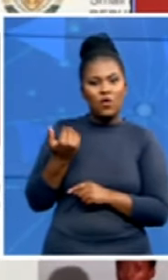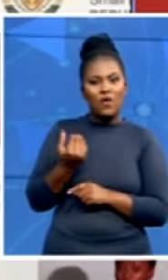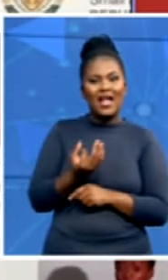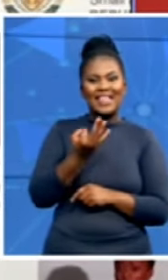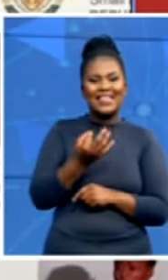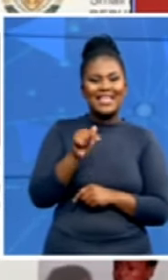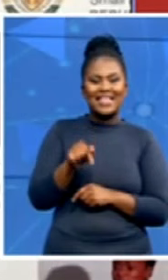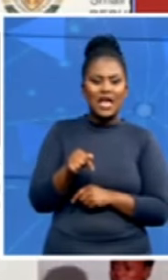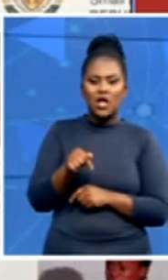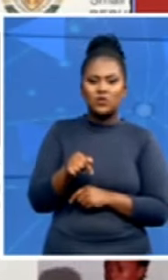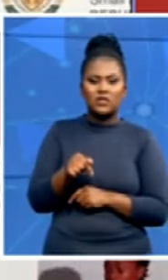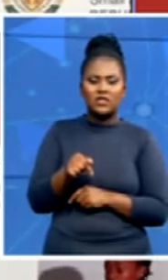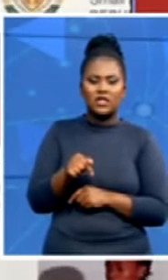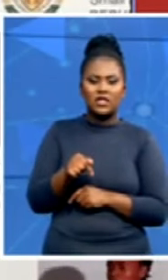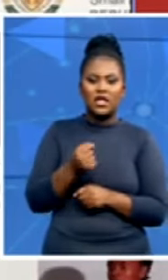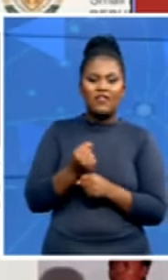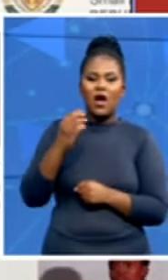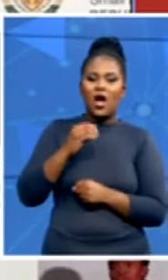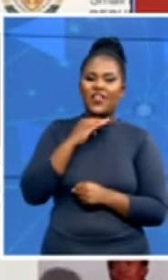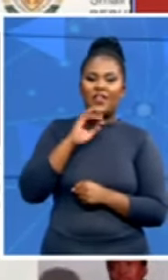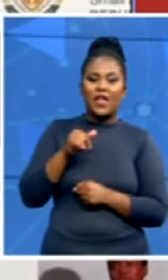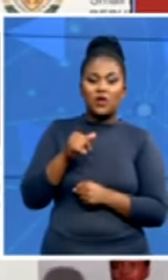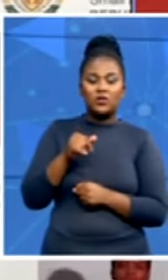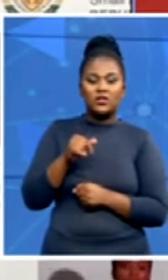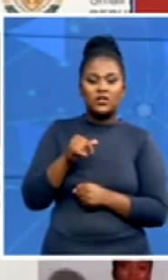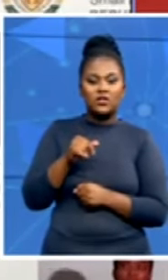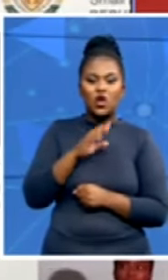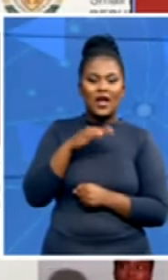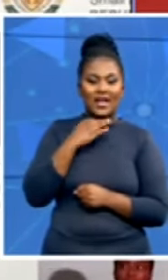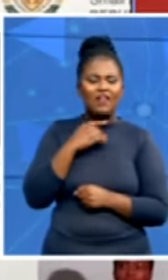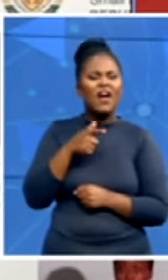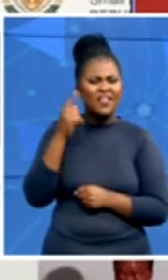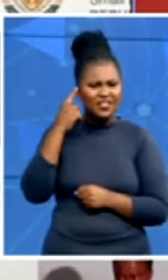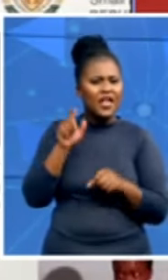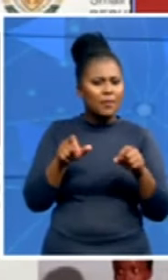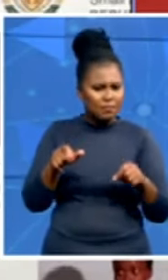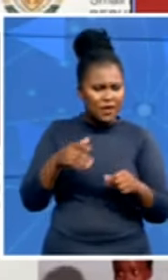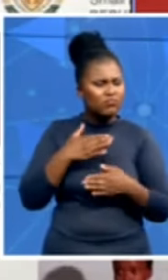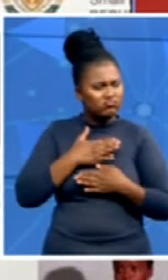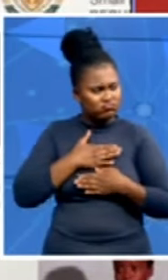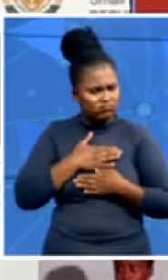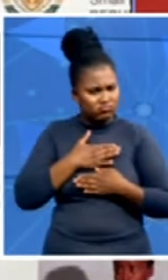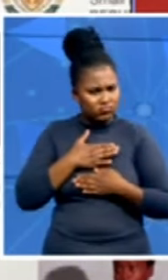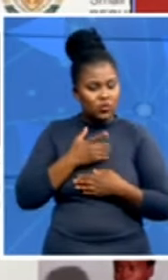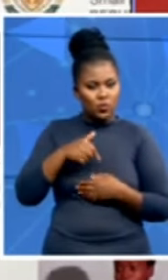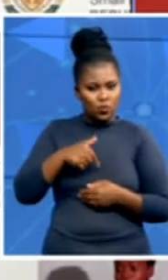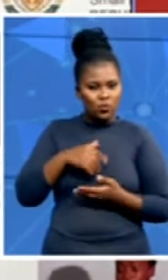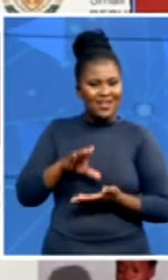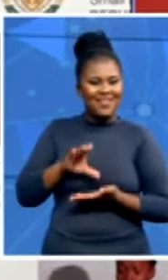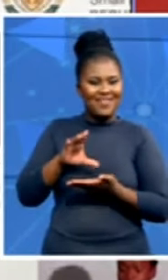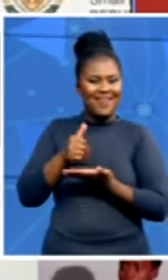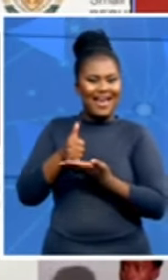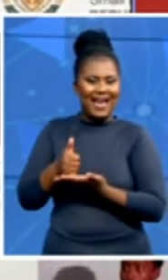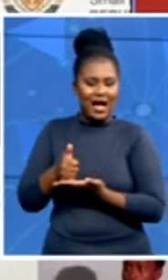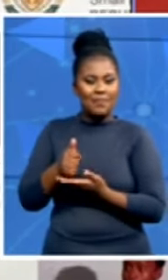I take it that people were appreciative of the fact that it's an intervention that's being made so that they can go back to business.